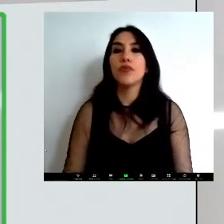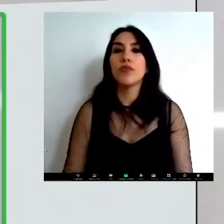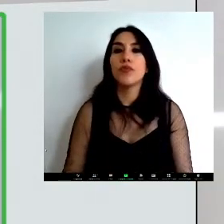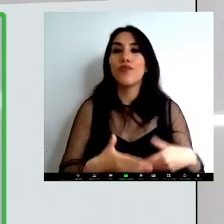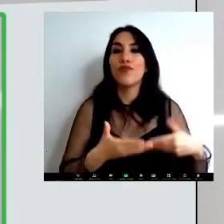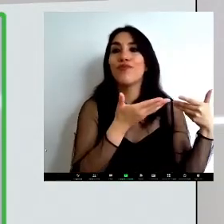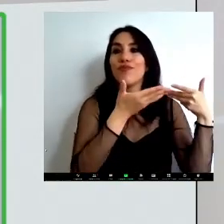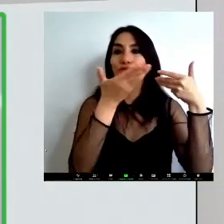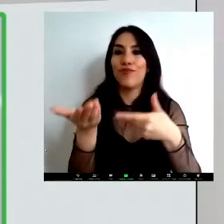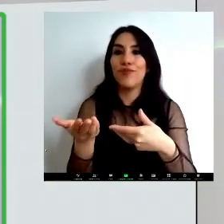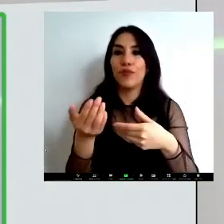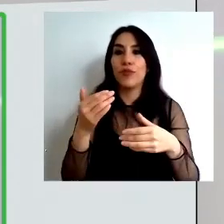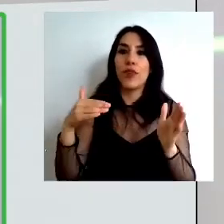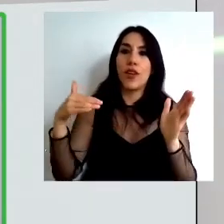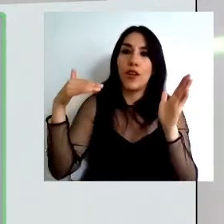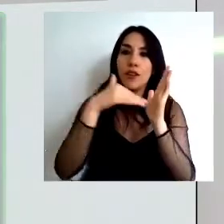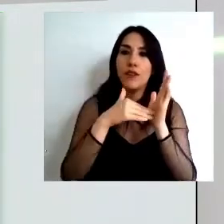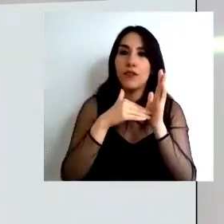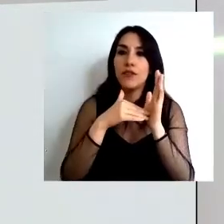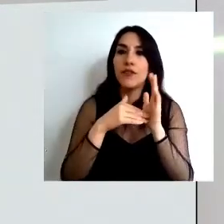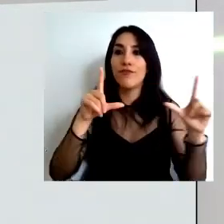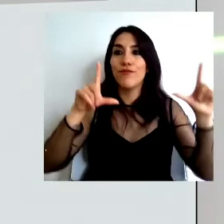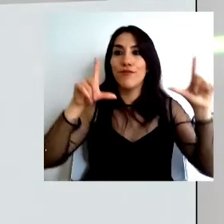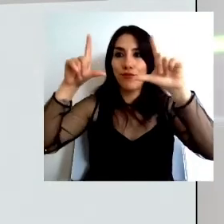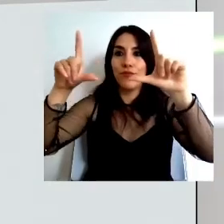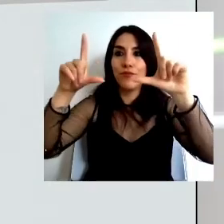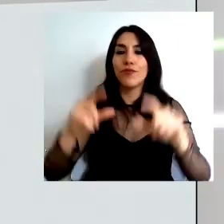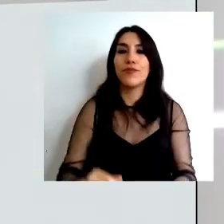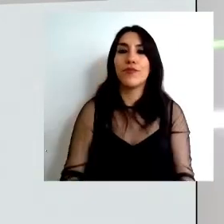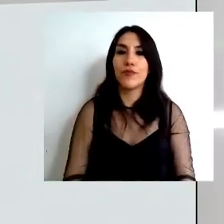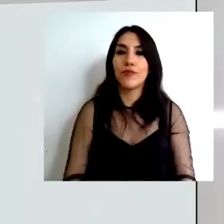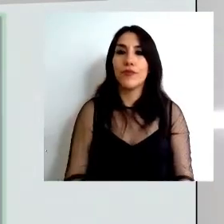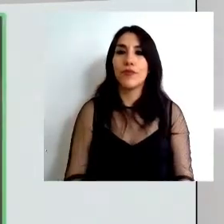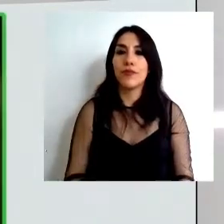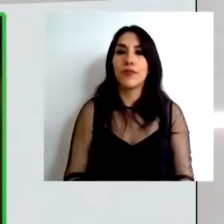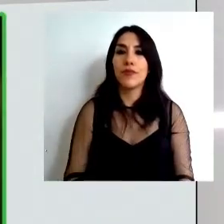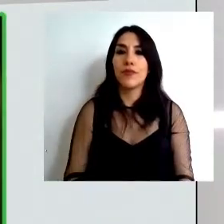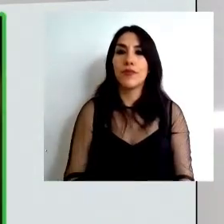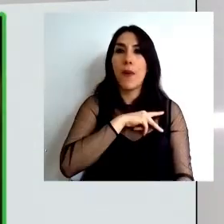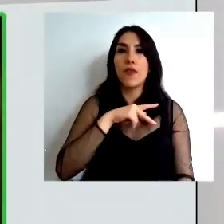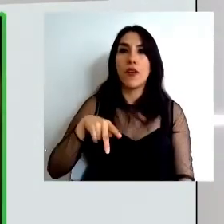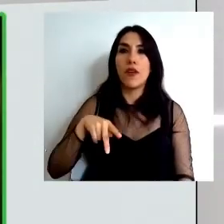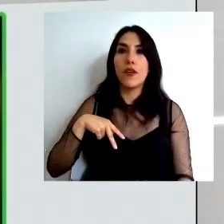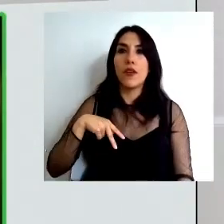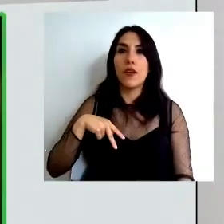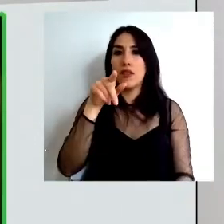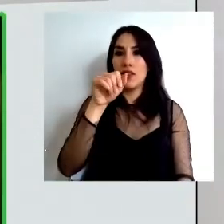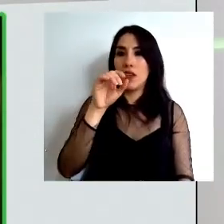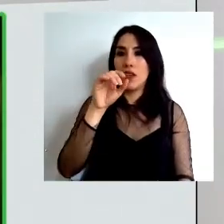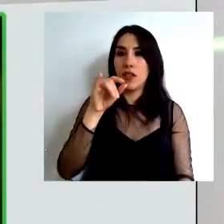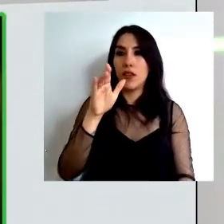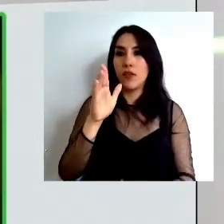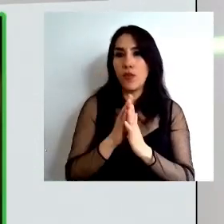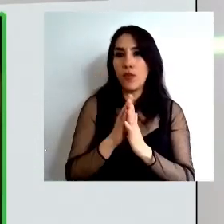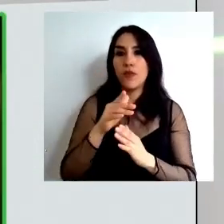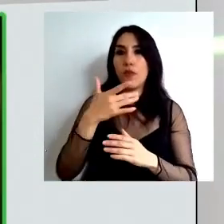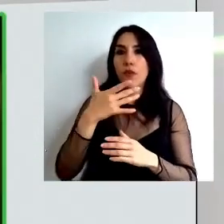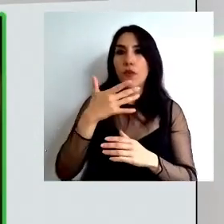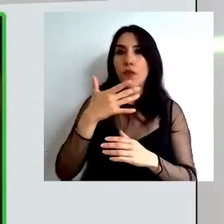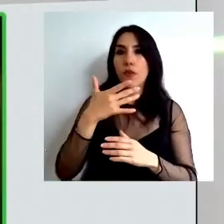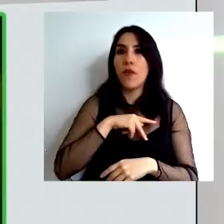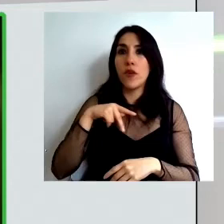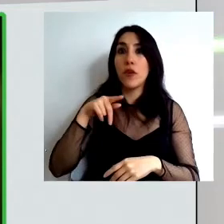and give us an indication of which type of role you think you could be playing in this ecosystem. I need